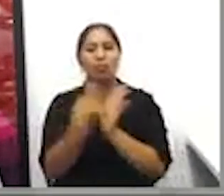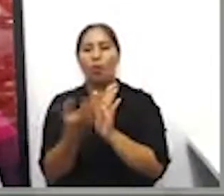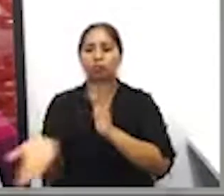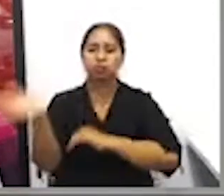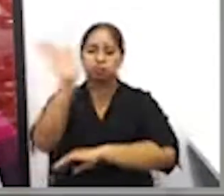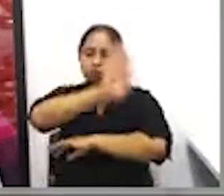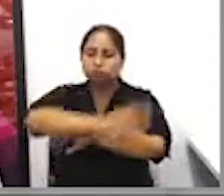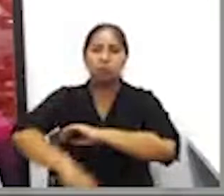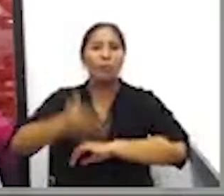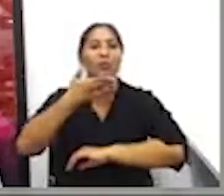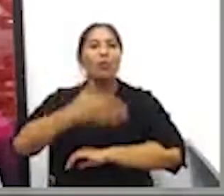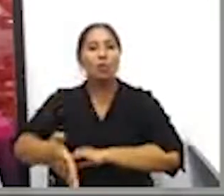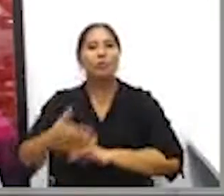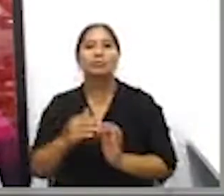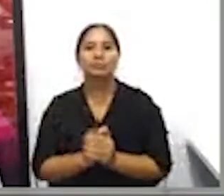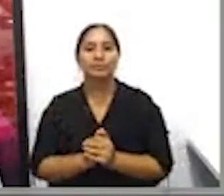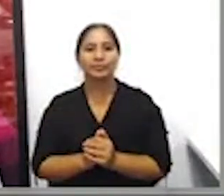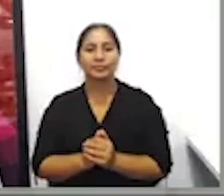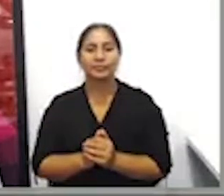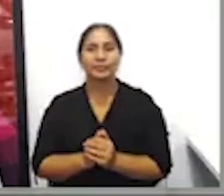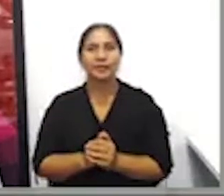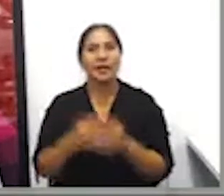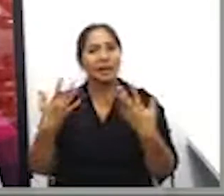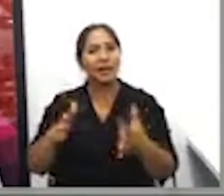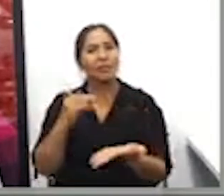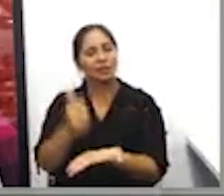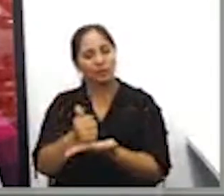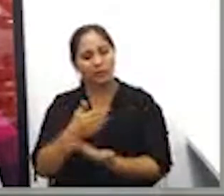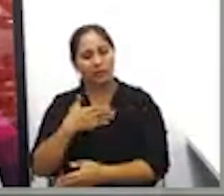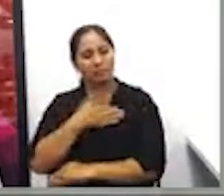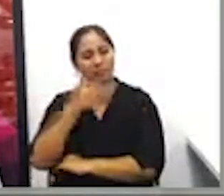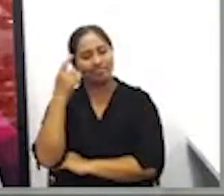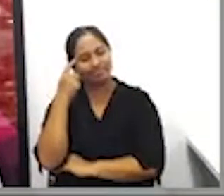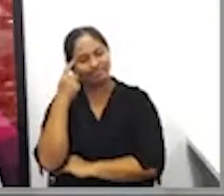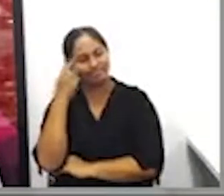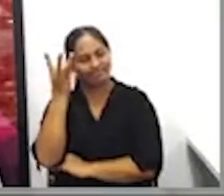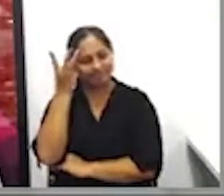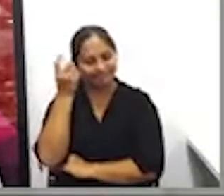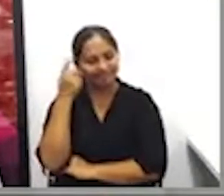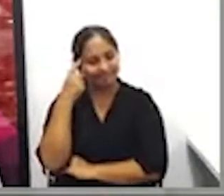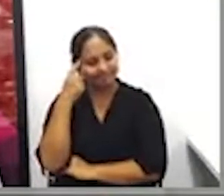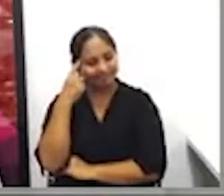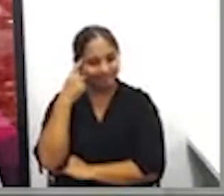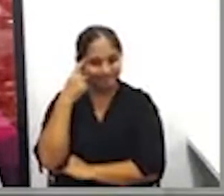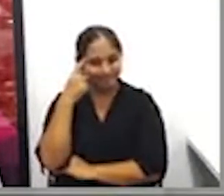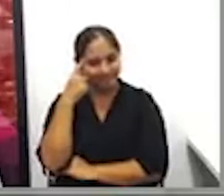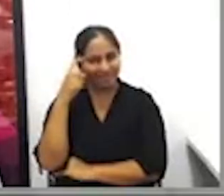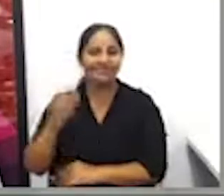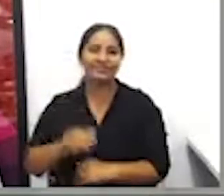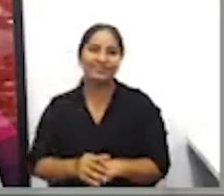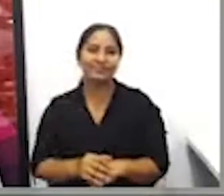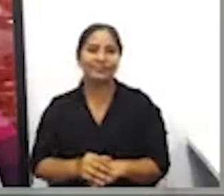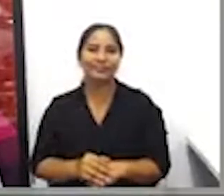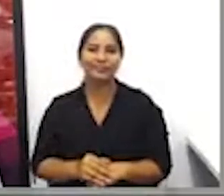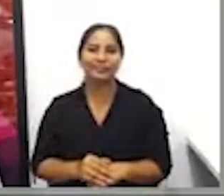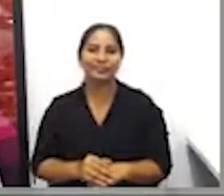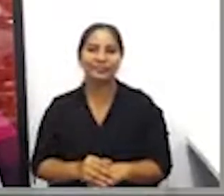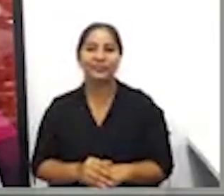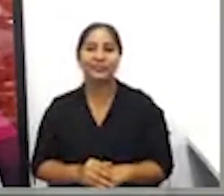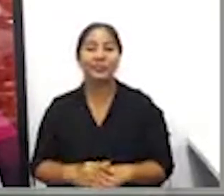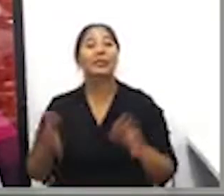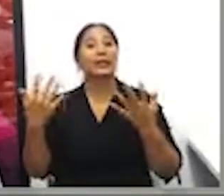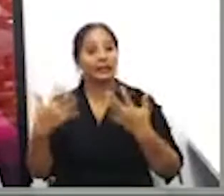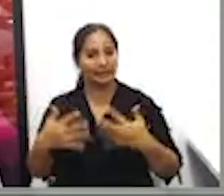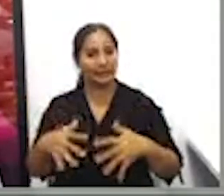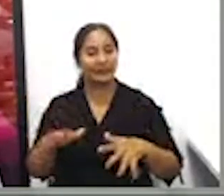she decided what she really wanted to do was move to Florida and be with Tom. It took her a few months to do it, but that's